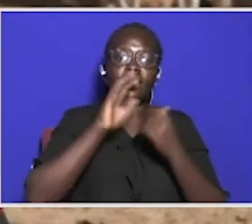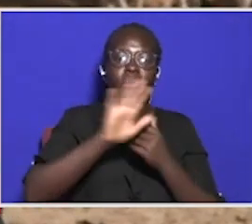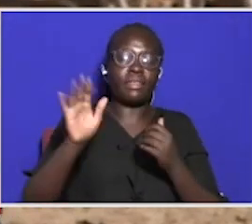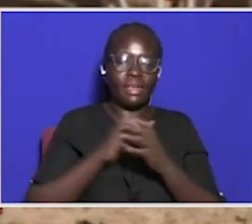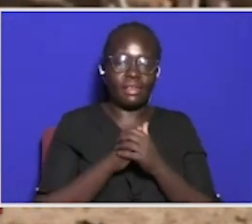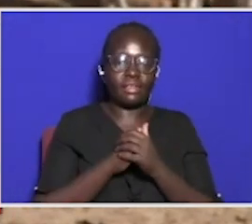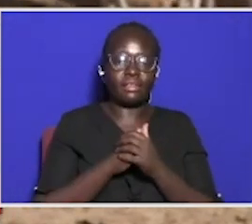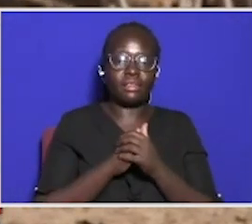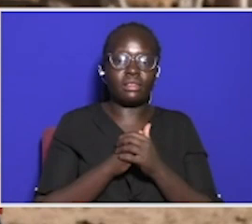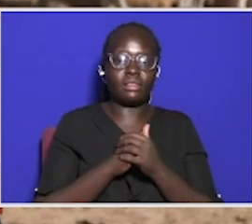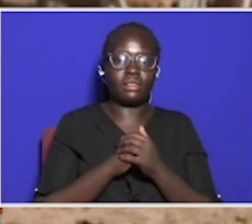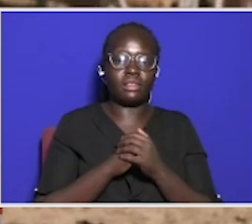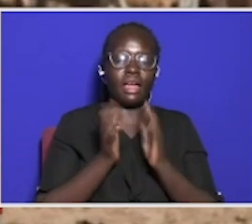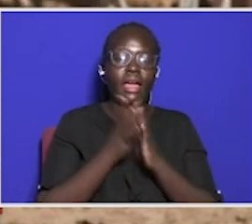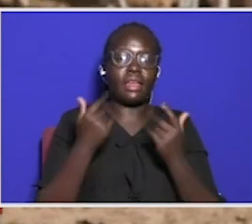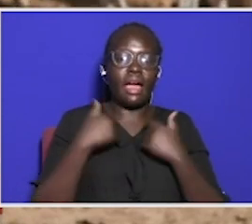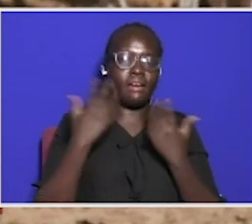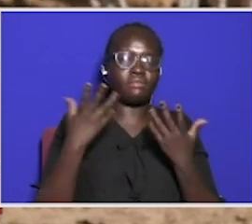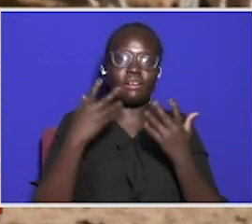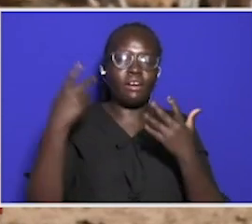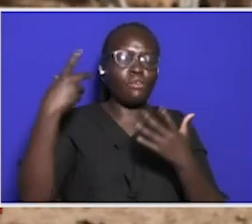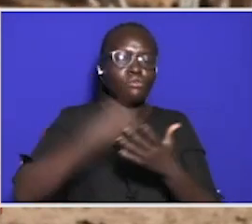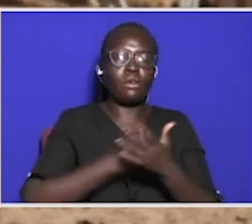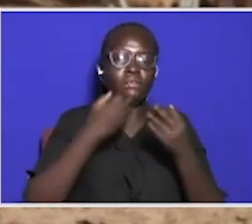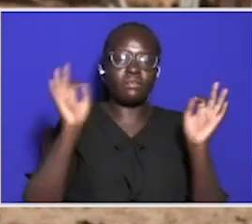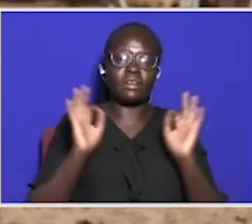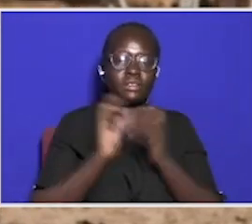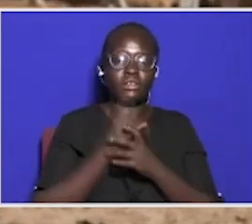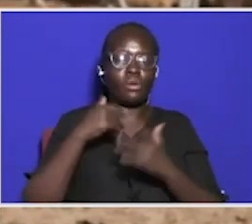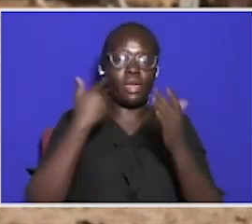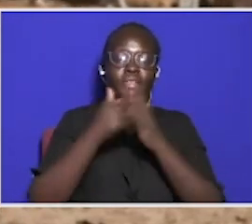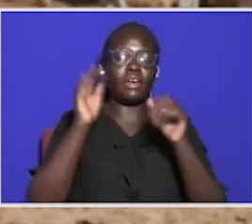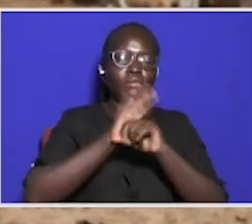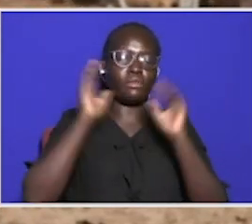Na wanadungia bila malipo. Kwa hivyo tunashukuru sana.